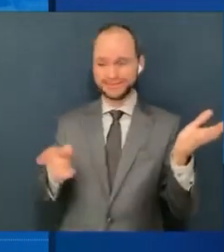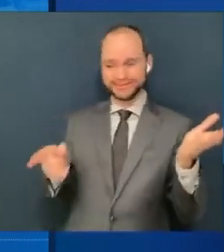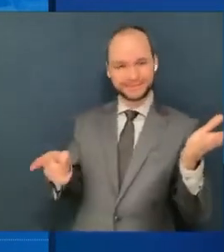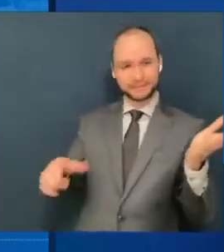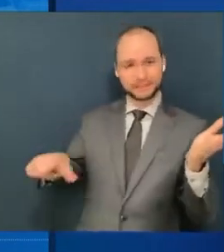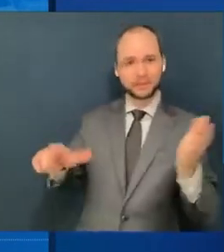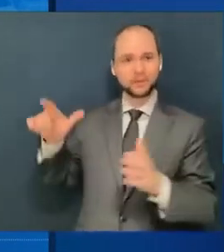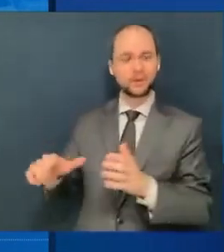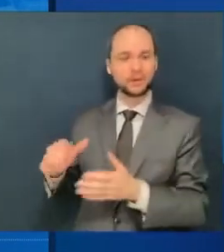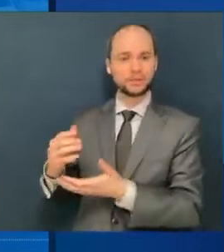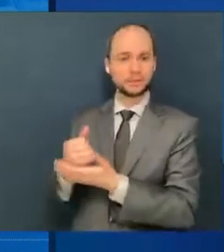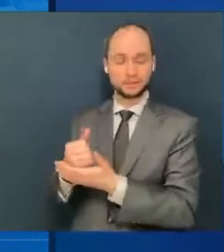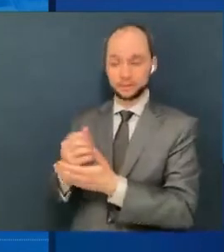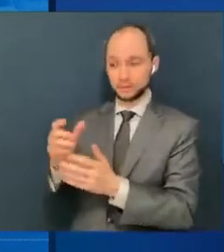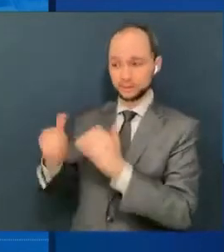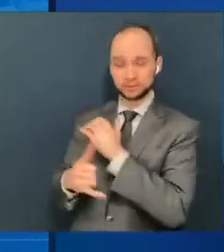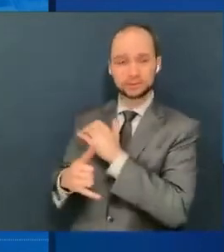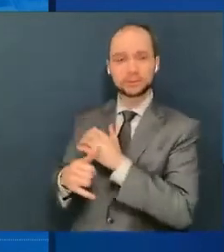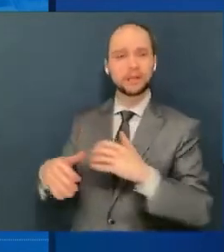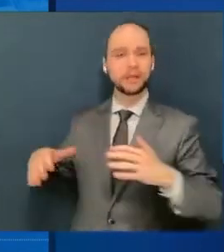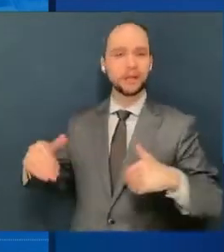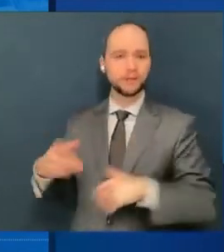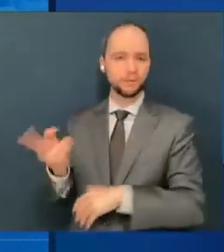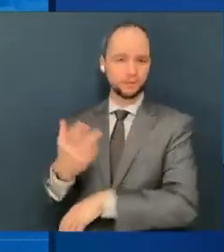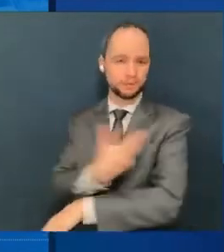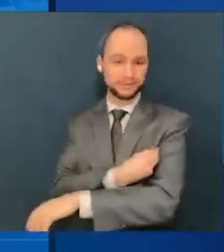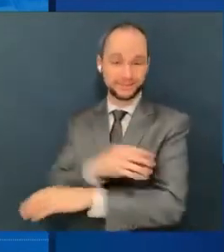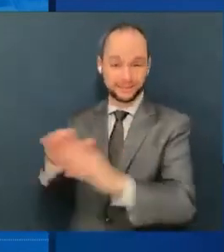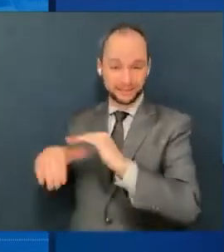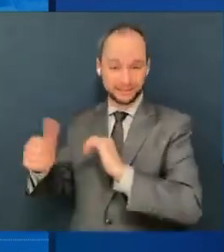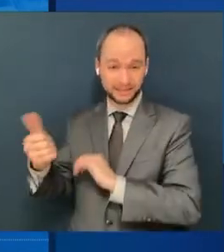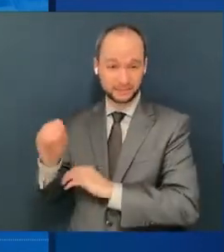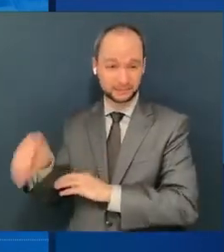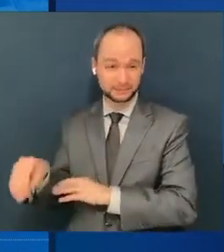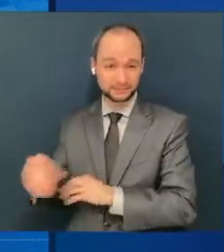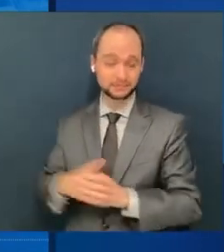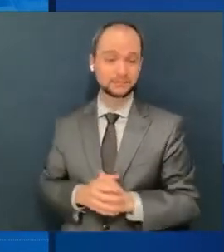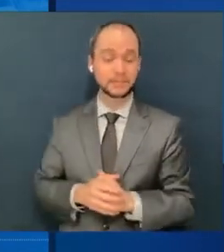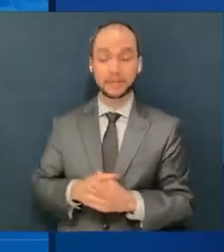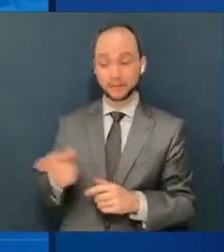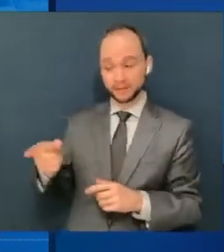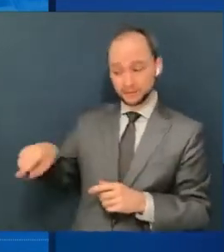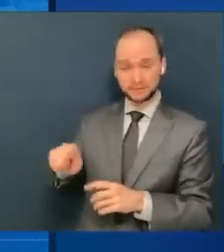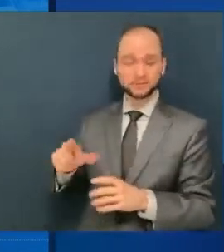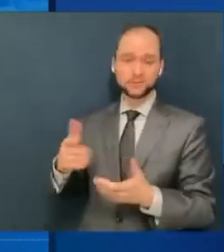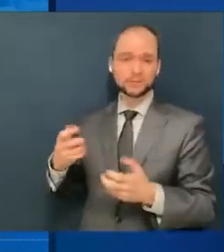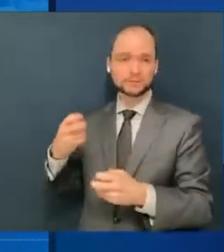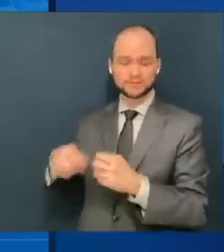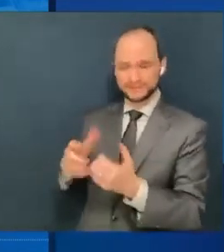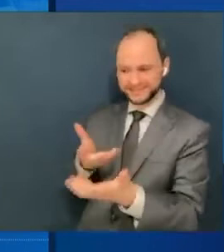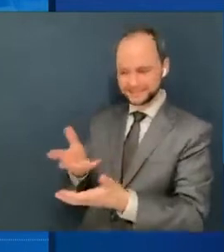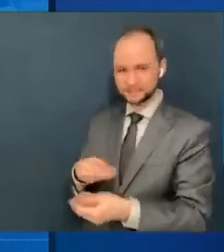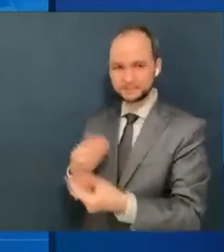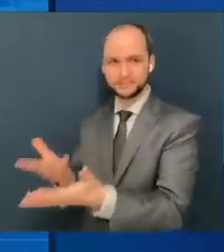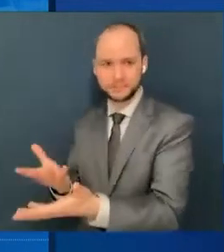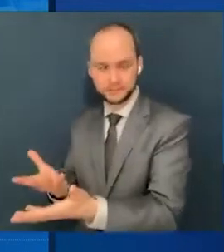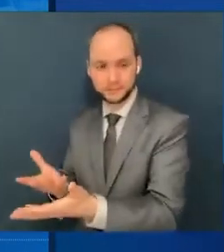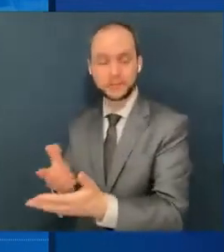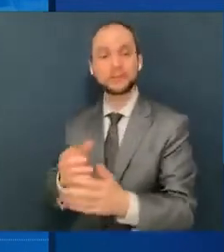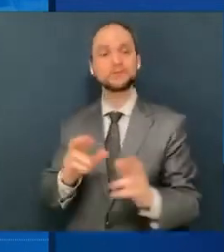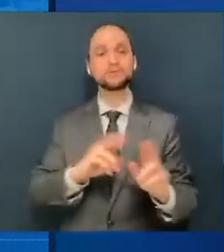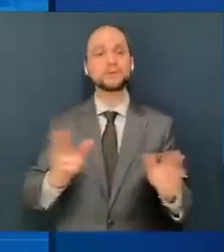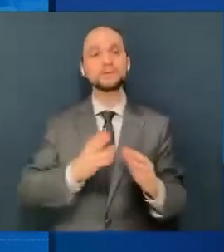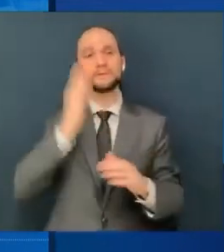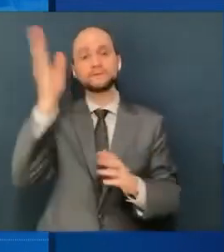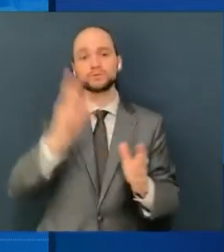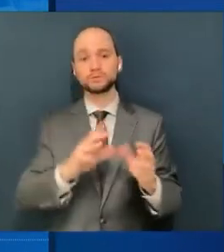with two doses. These aren't just the last people to be reached, they're some of the hardest to reach, and in terms of future pandemic preparedness, one